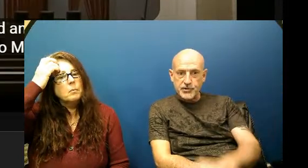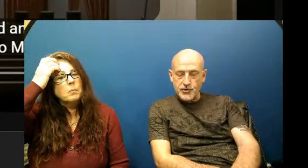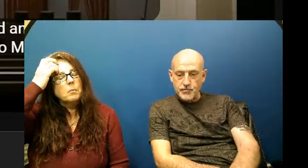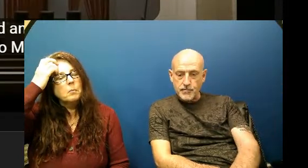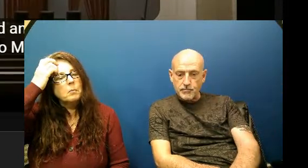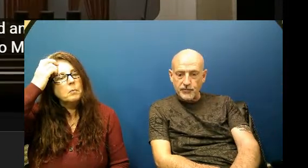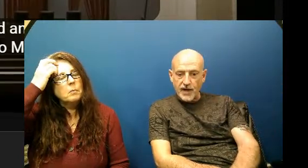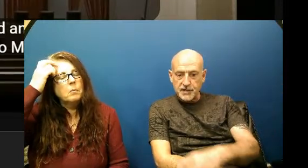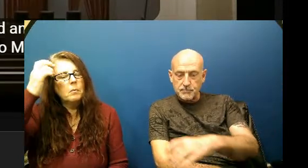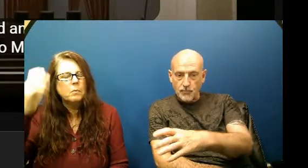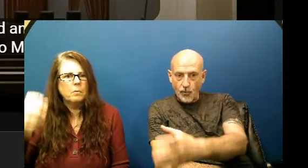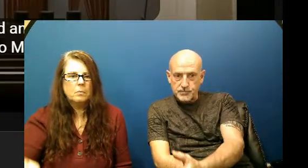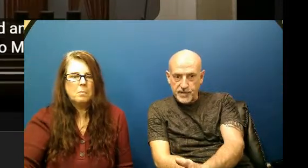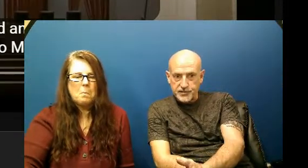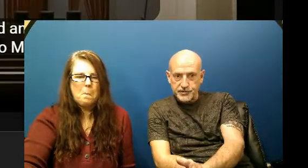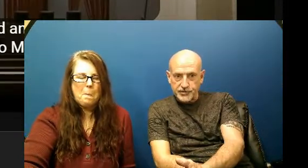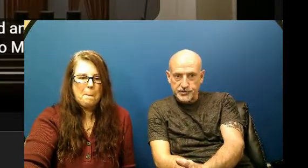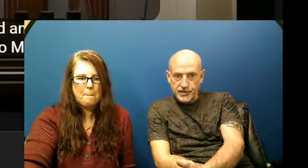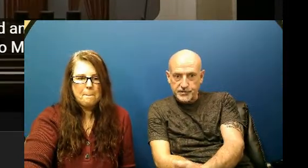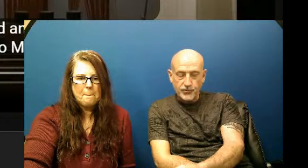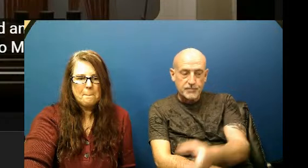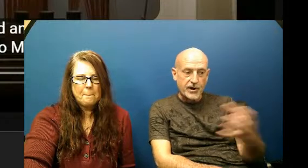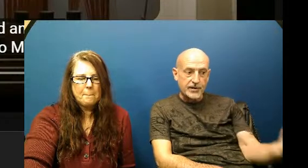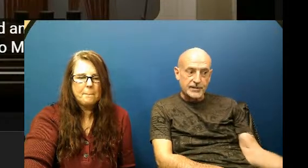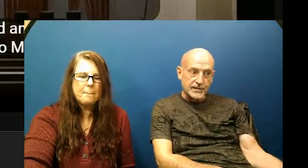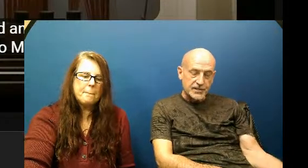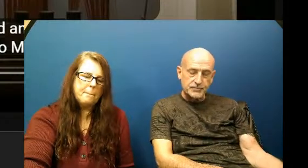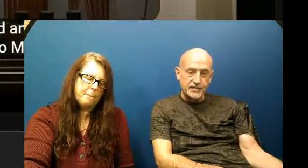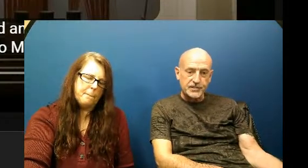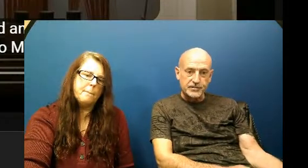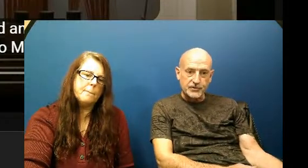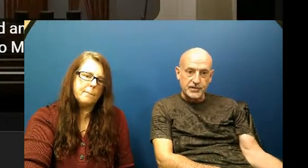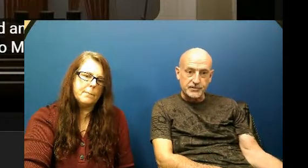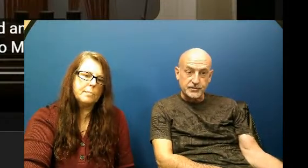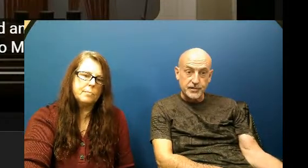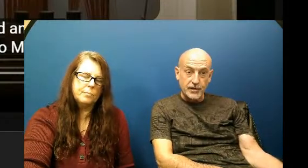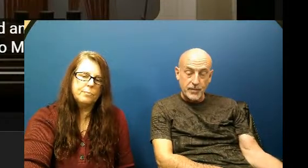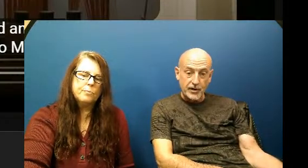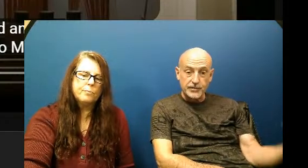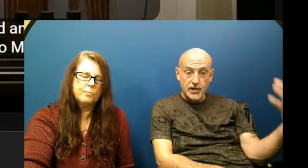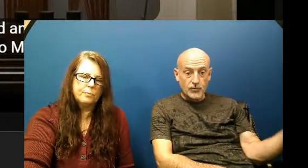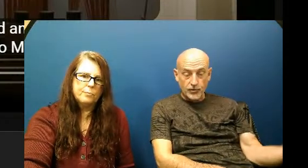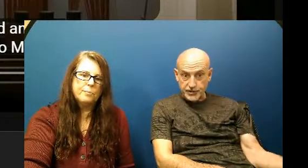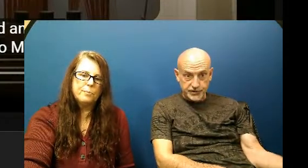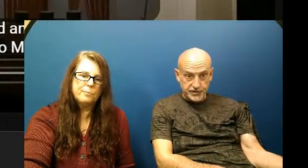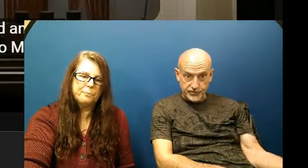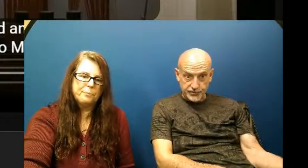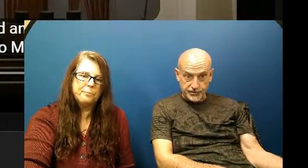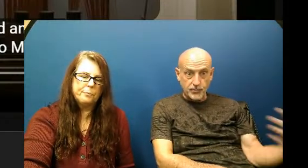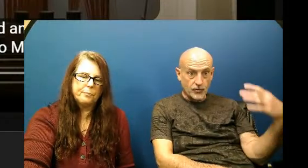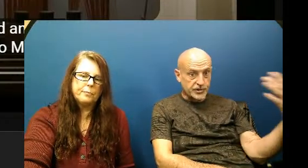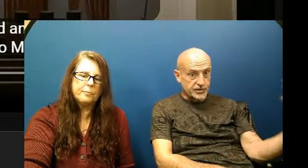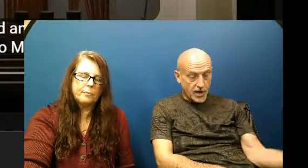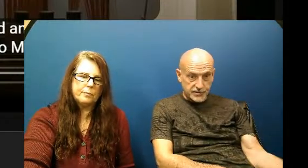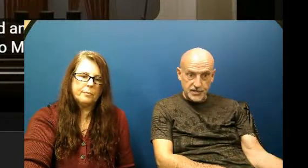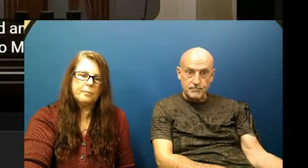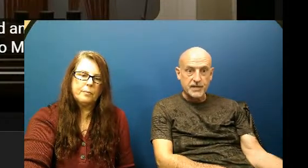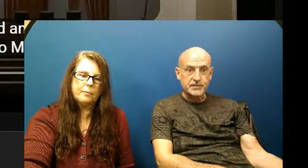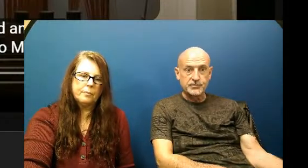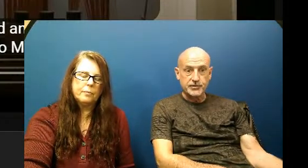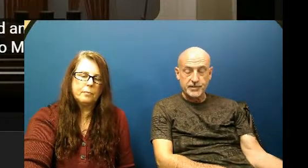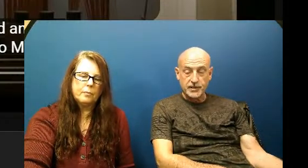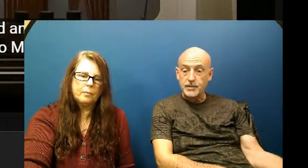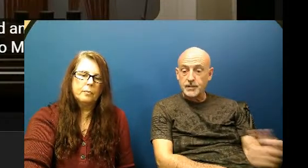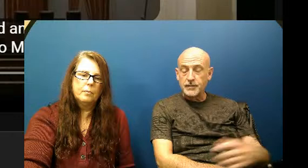valuation to provide more speech and association to one parent, less speech and association to the other parent, which is censorship, which is